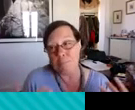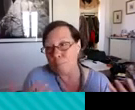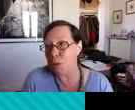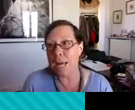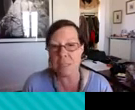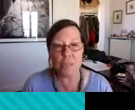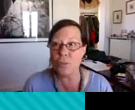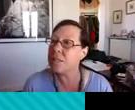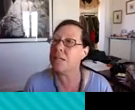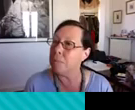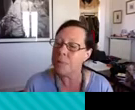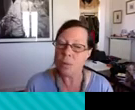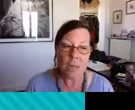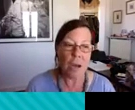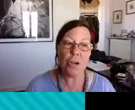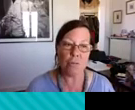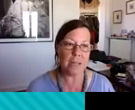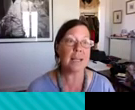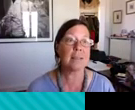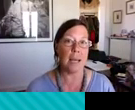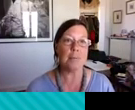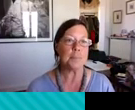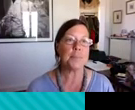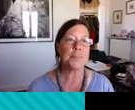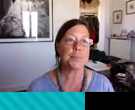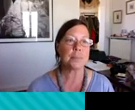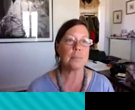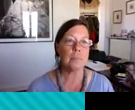and perhaps the years to come on COVID. Next slide.